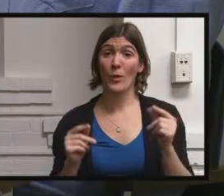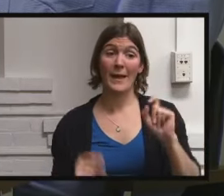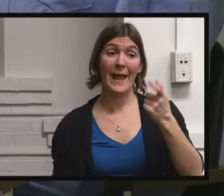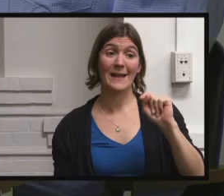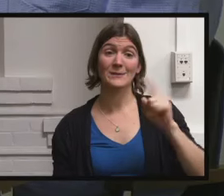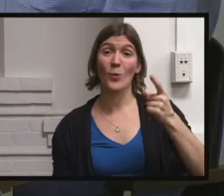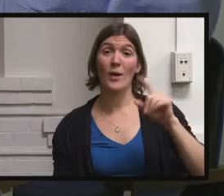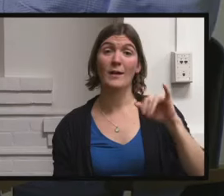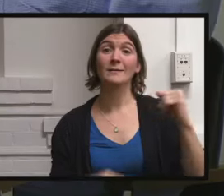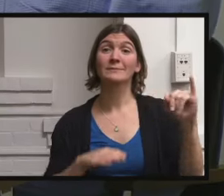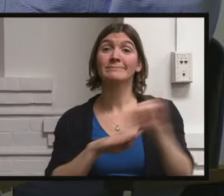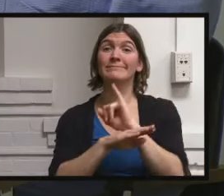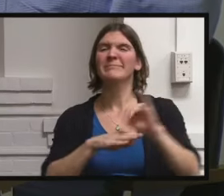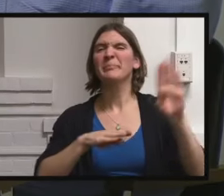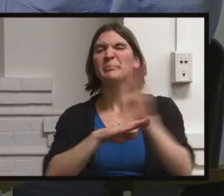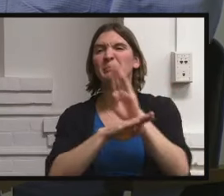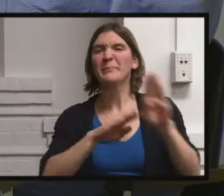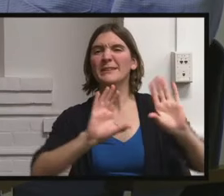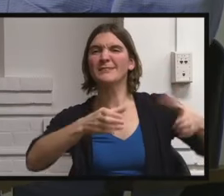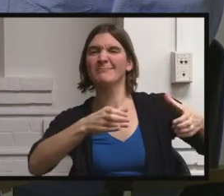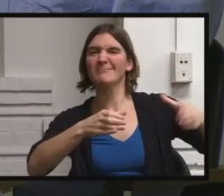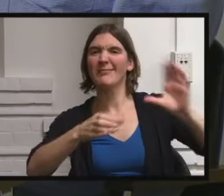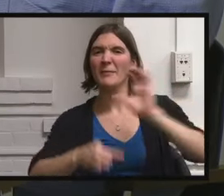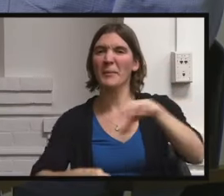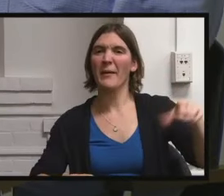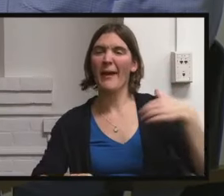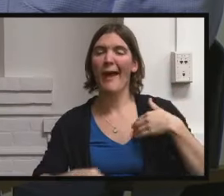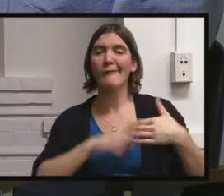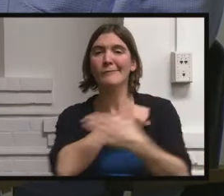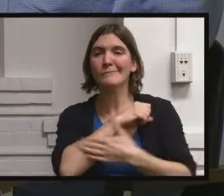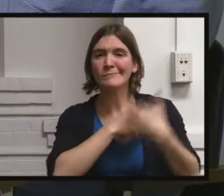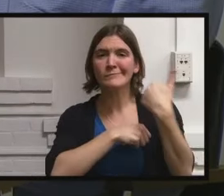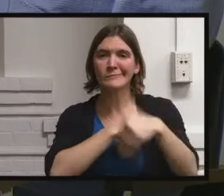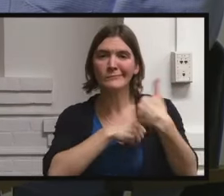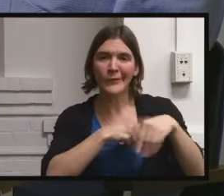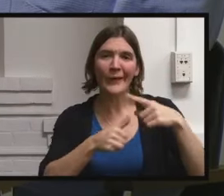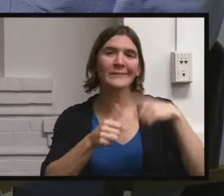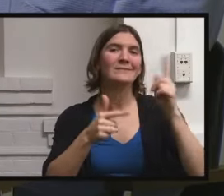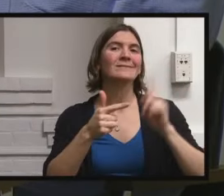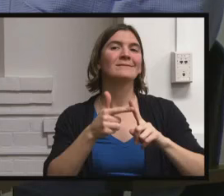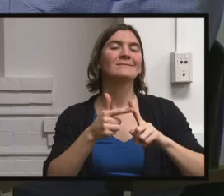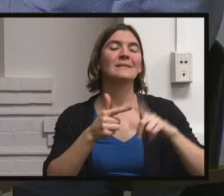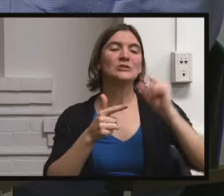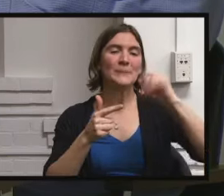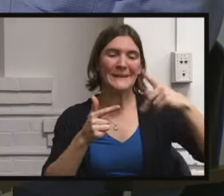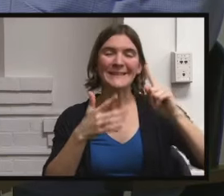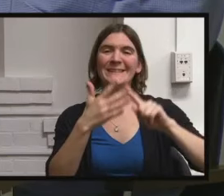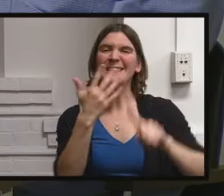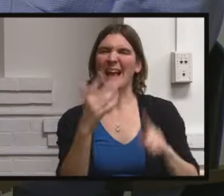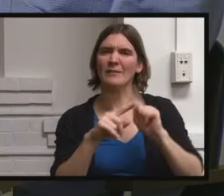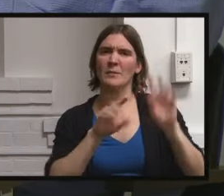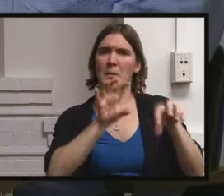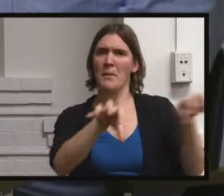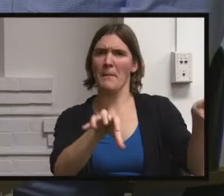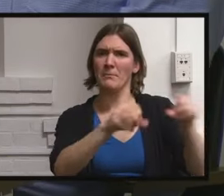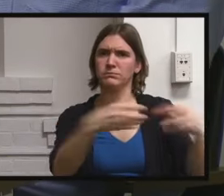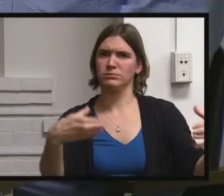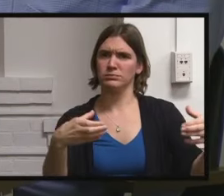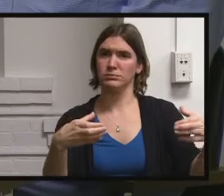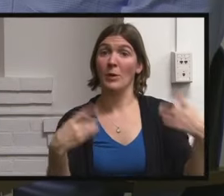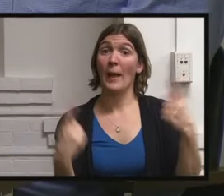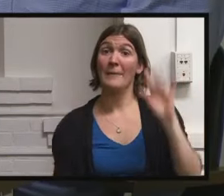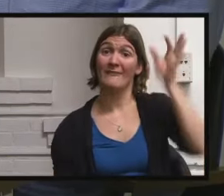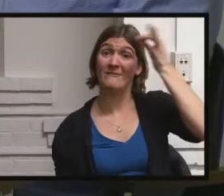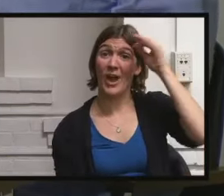1 Industrial Park. Once again, the town was acting as the municipal applicant to, in this case, a federal